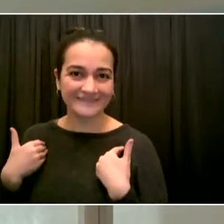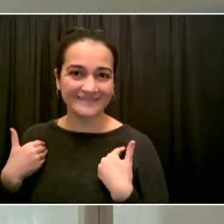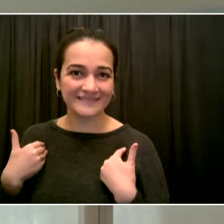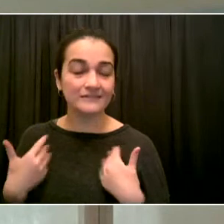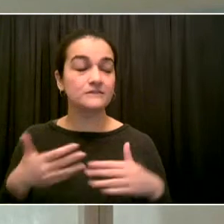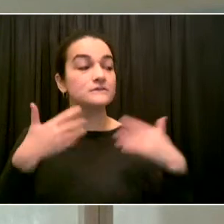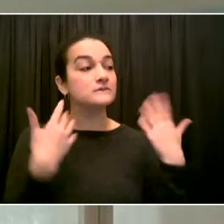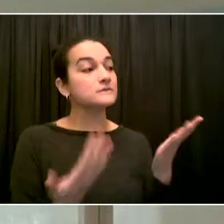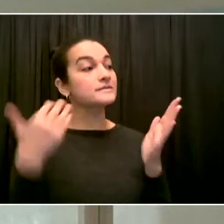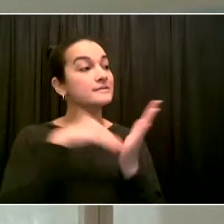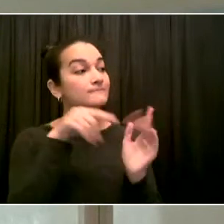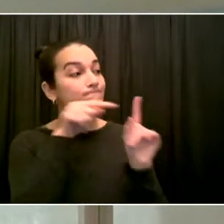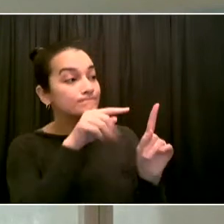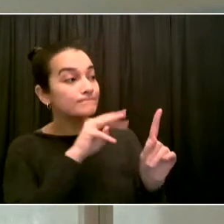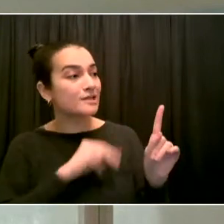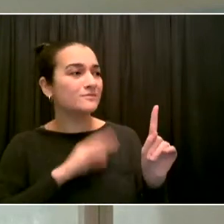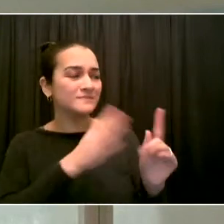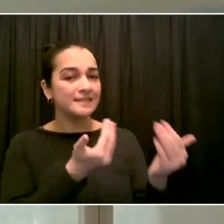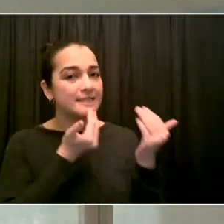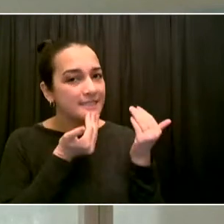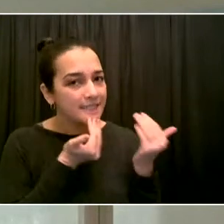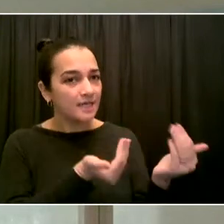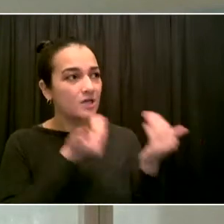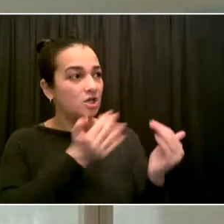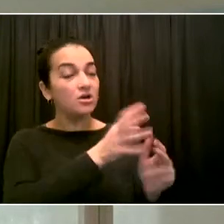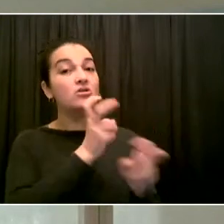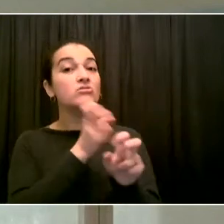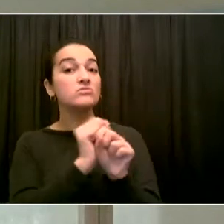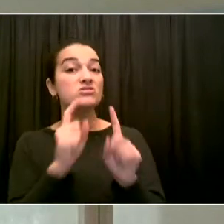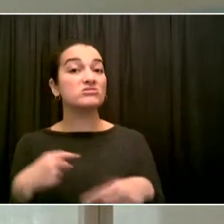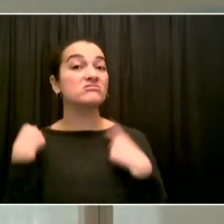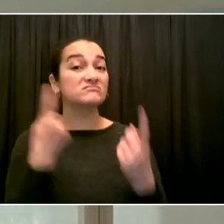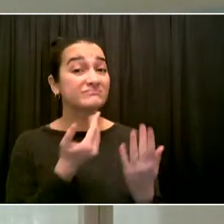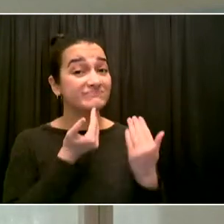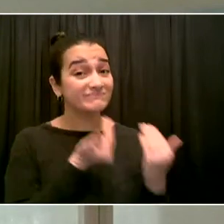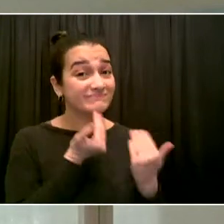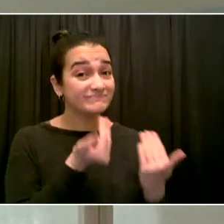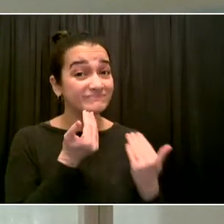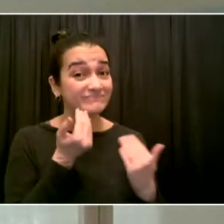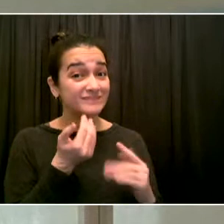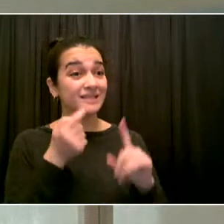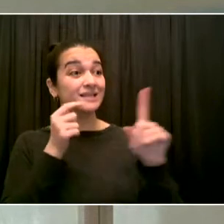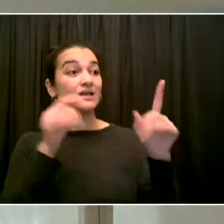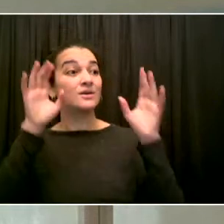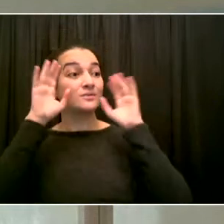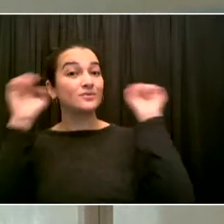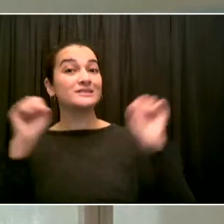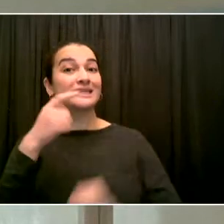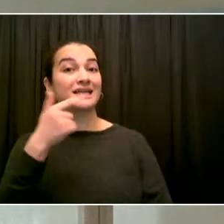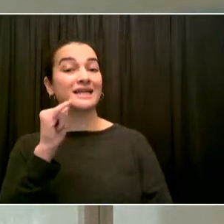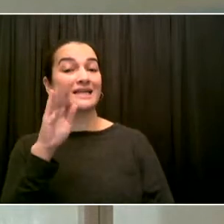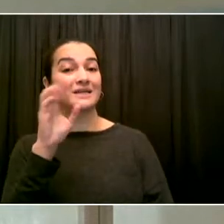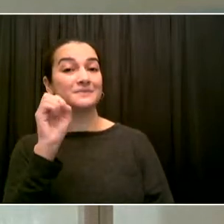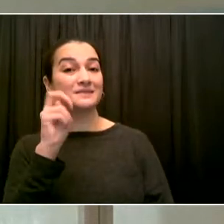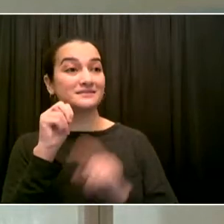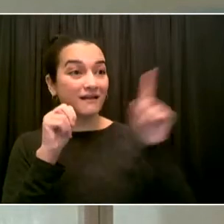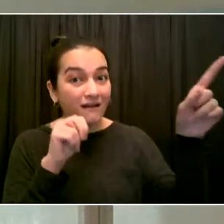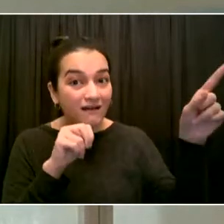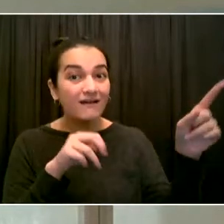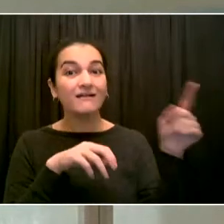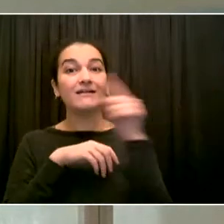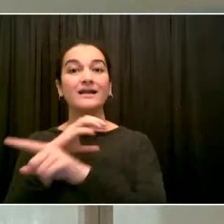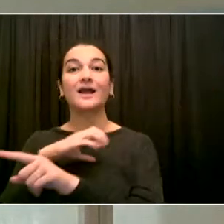done, Councilmember Gibson, Councilmember Levine, but most importantly, the providers, the legal services providers on the front lines every